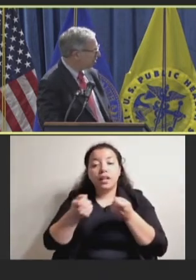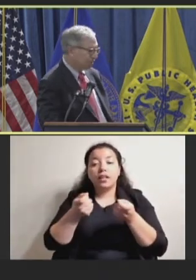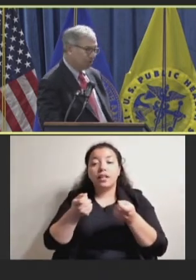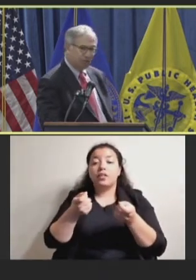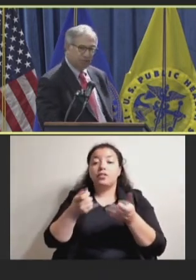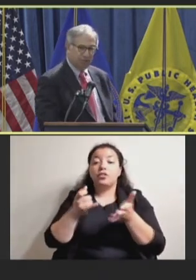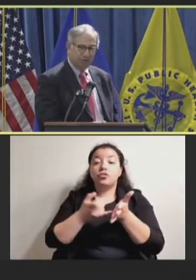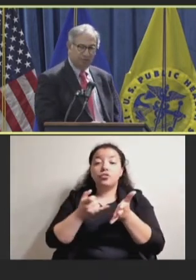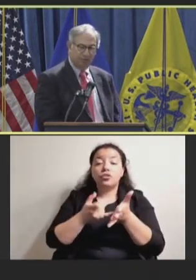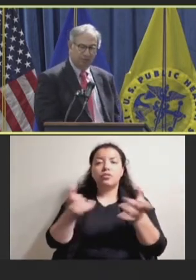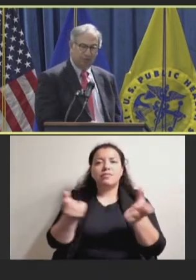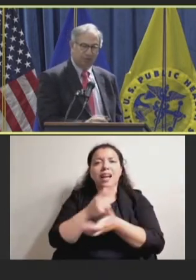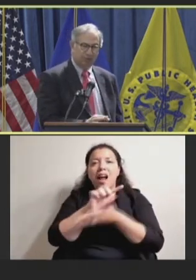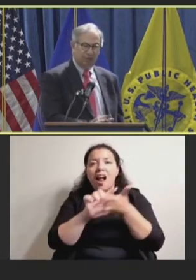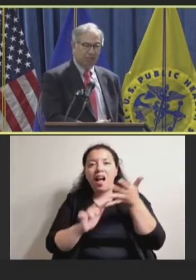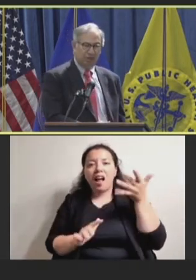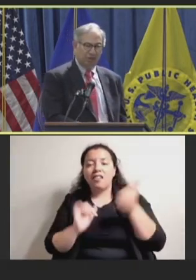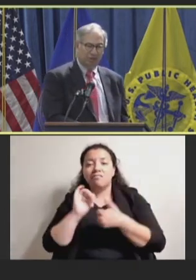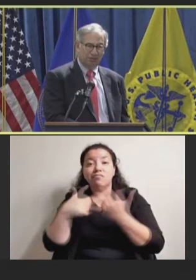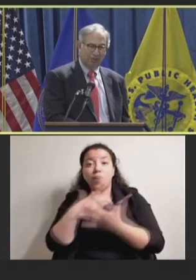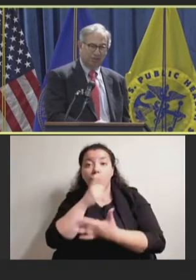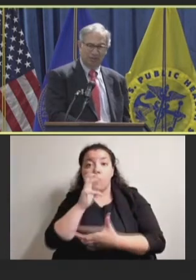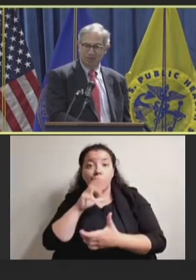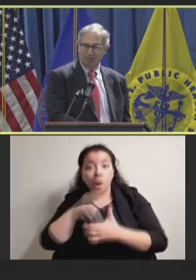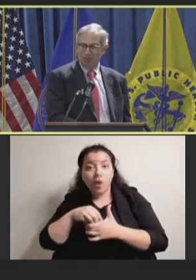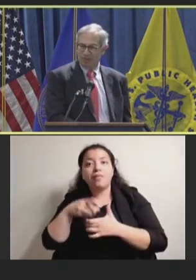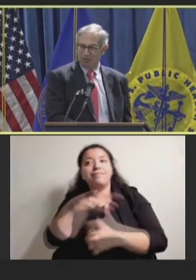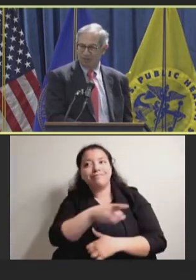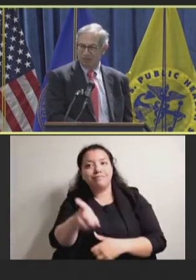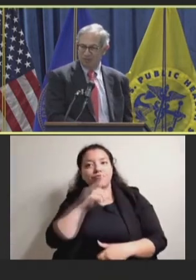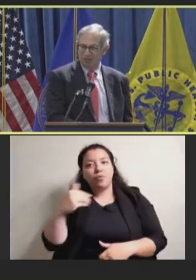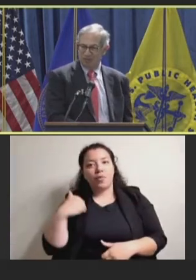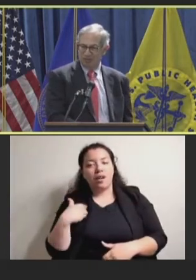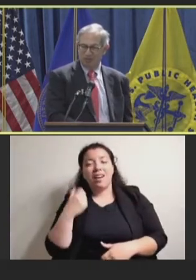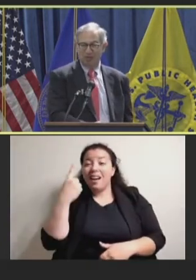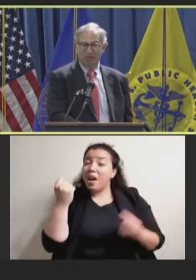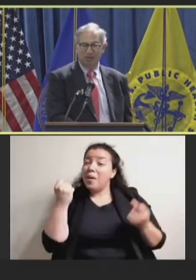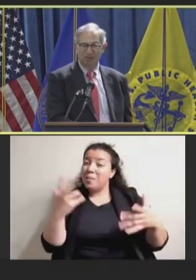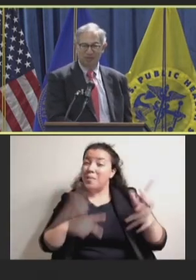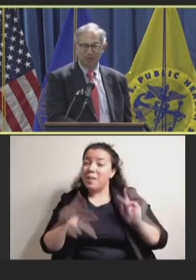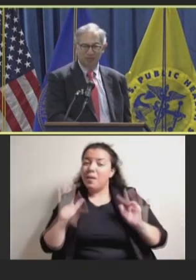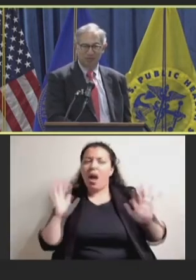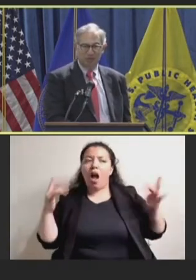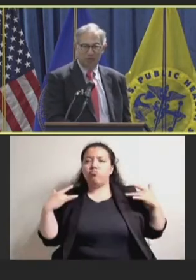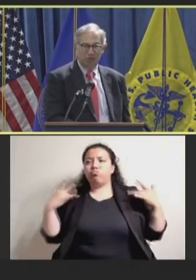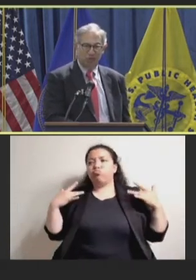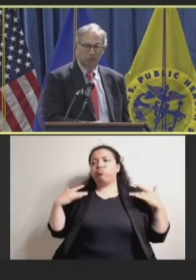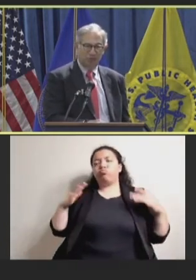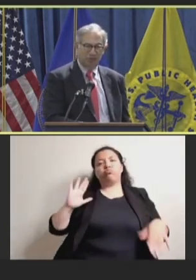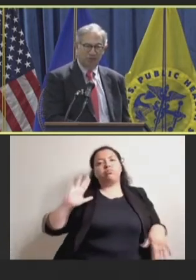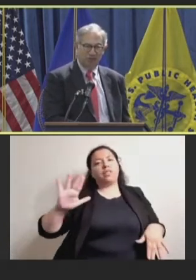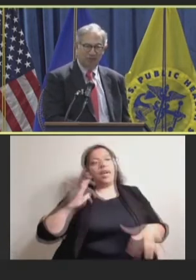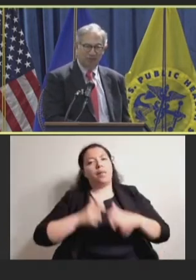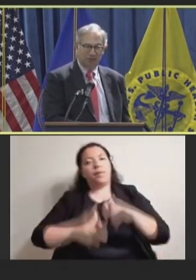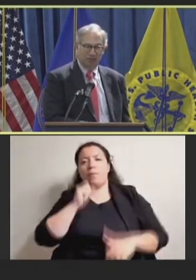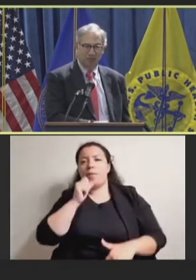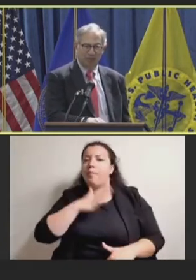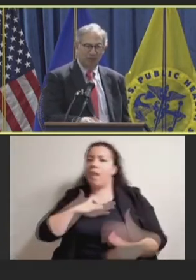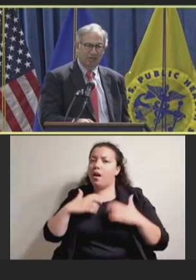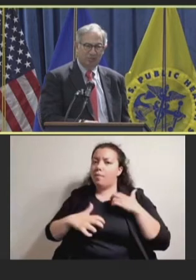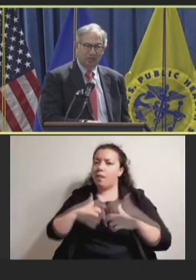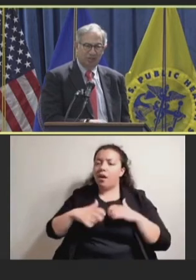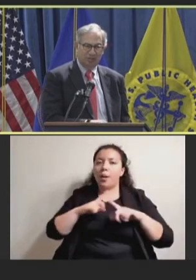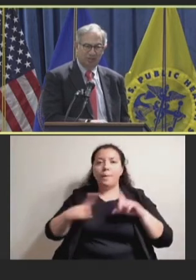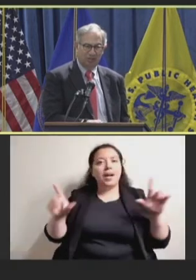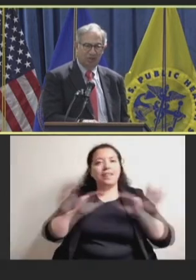of the stakeholders said, no, not my issue. That's not my issue. That's not my issue. This is somebody else's issue. But nobody really said, and I